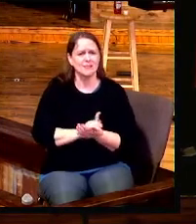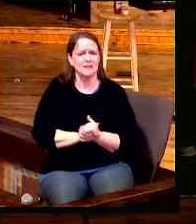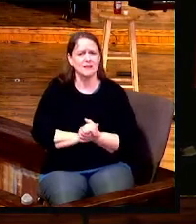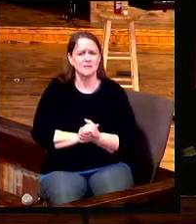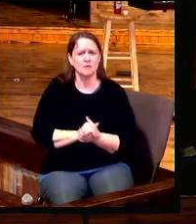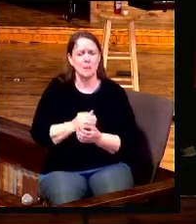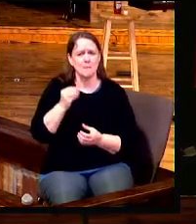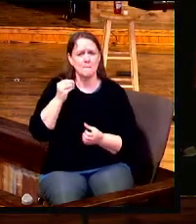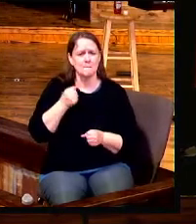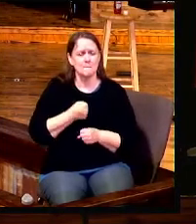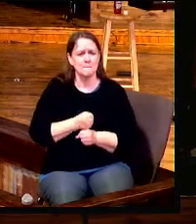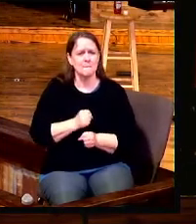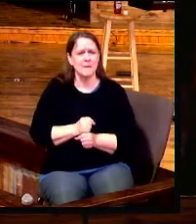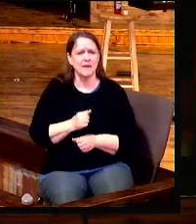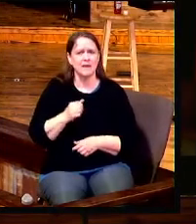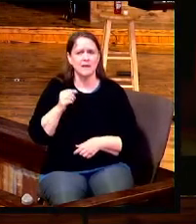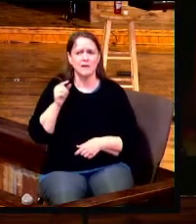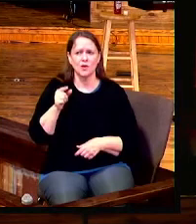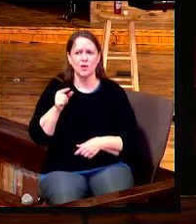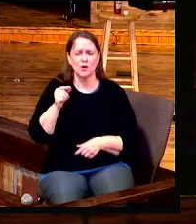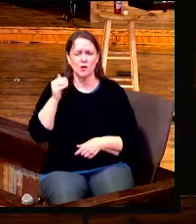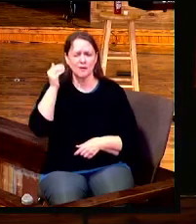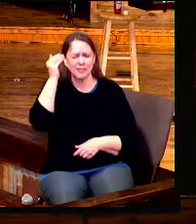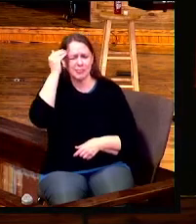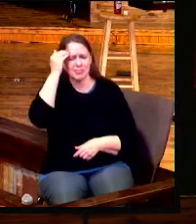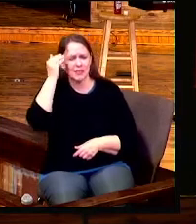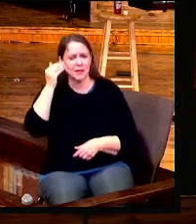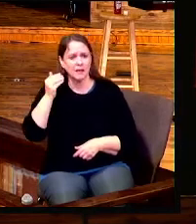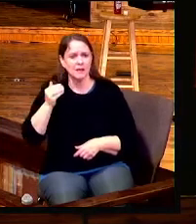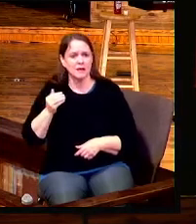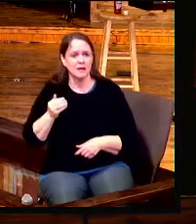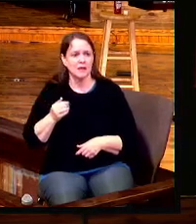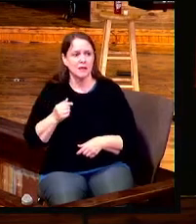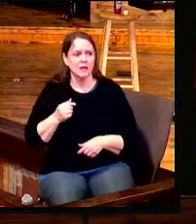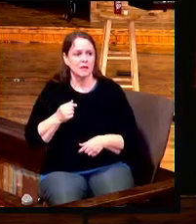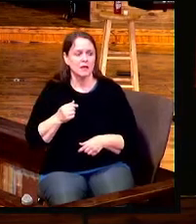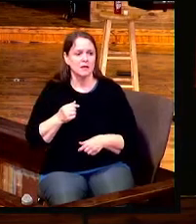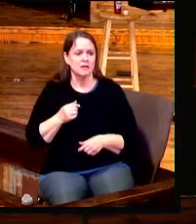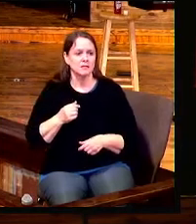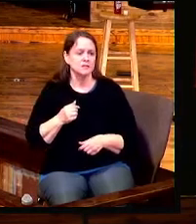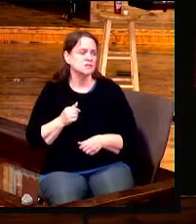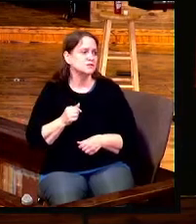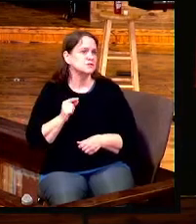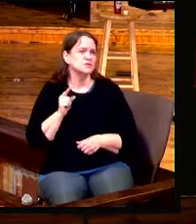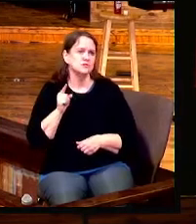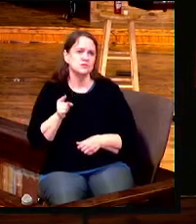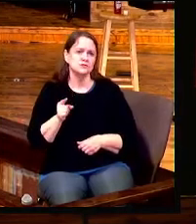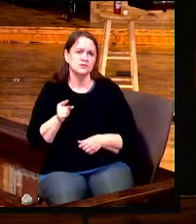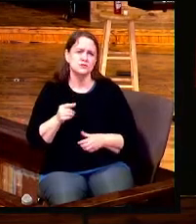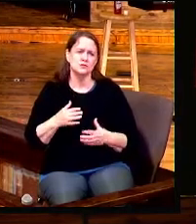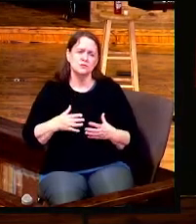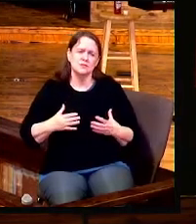made her believe that she was, those words would hold an impact